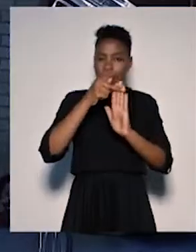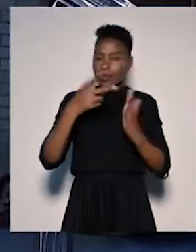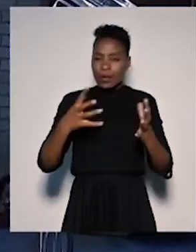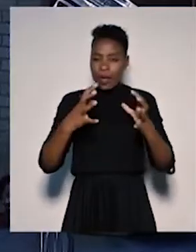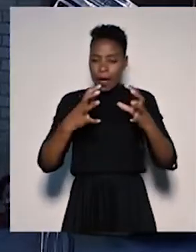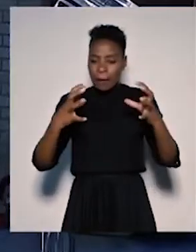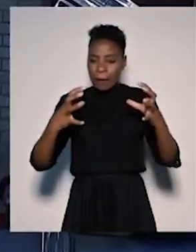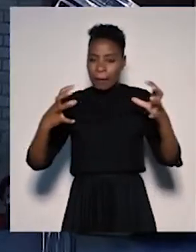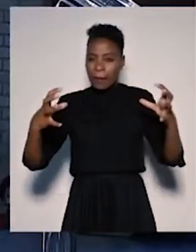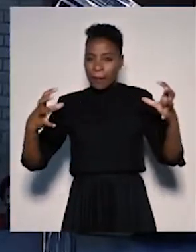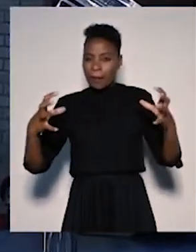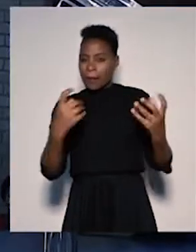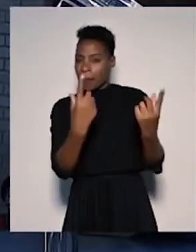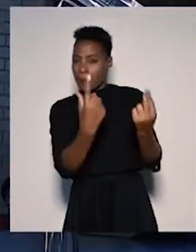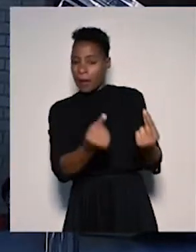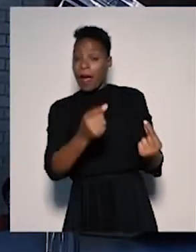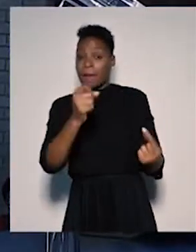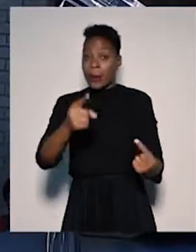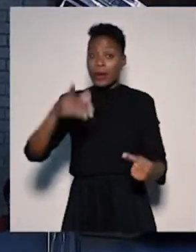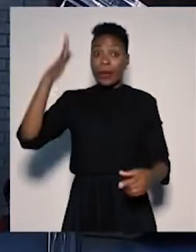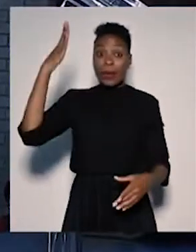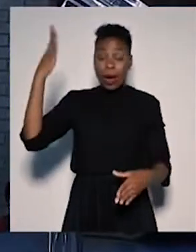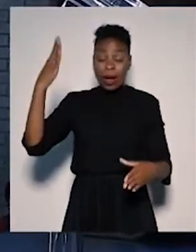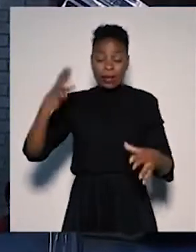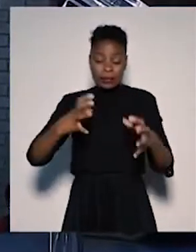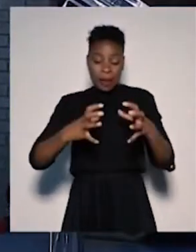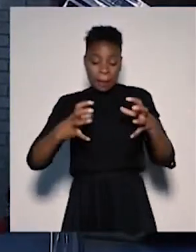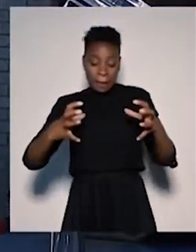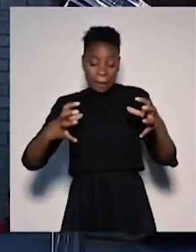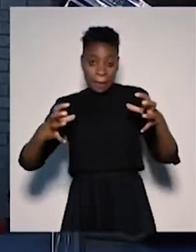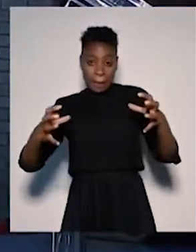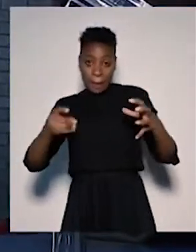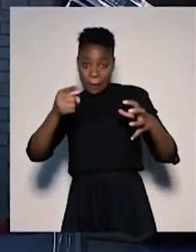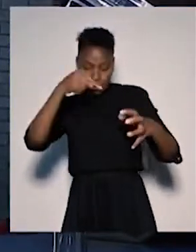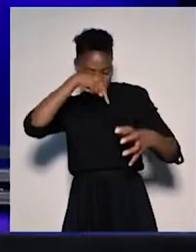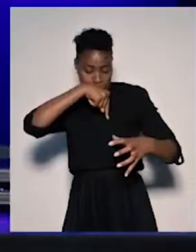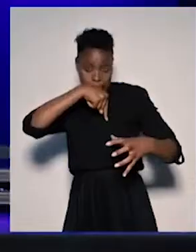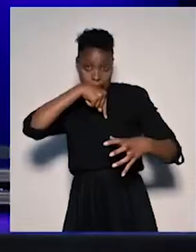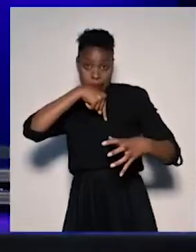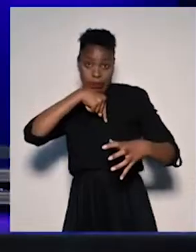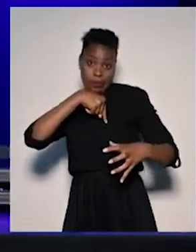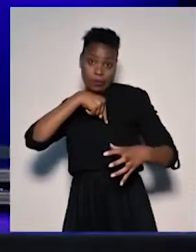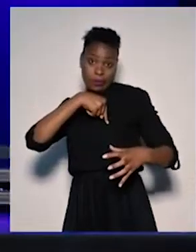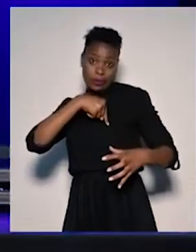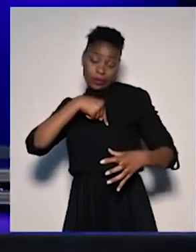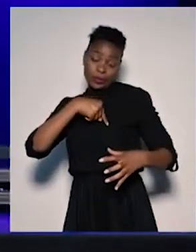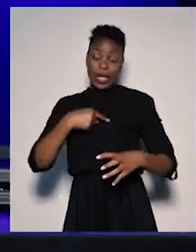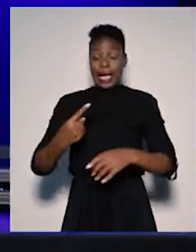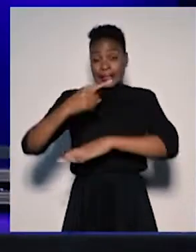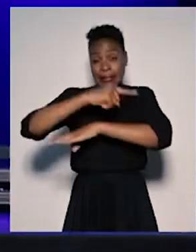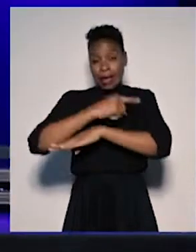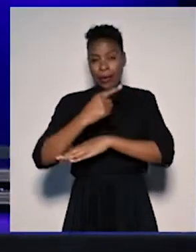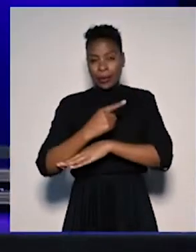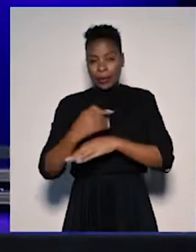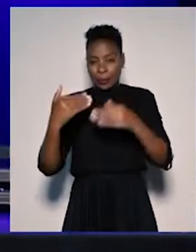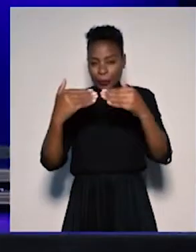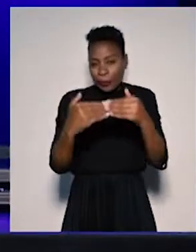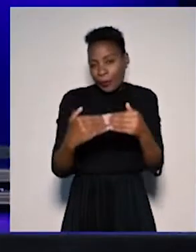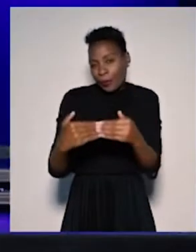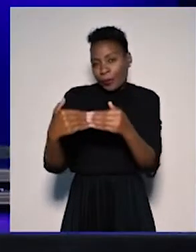doing, God is expanding you on the inside. And the day you handle power, the